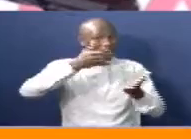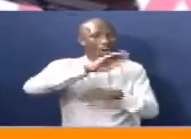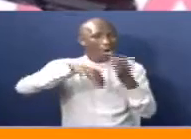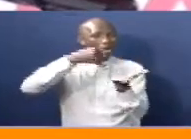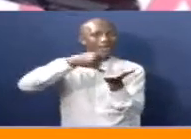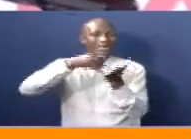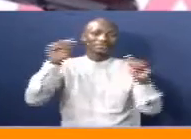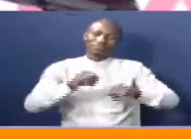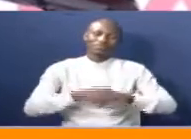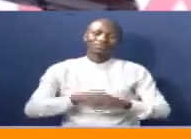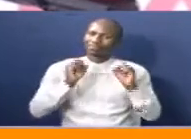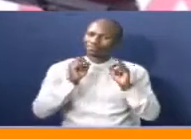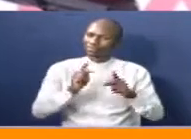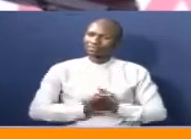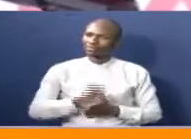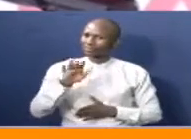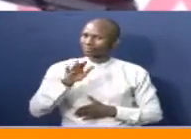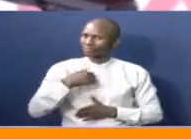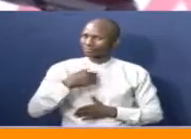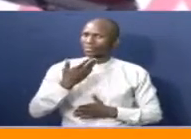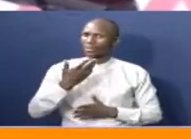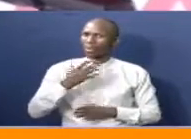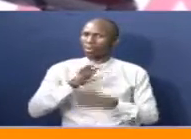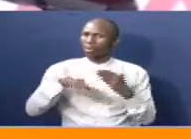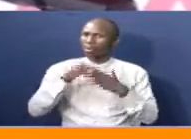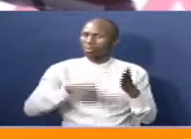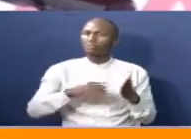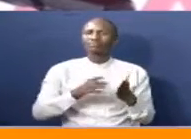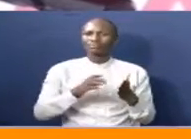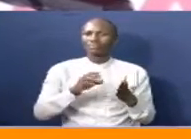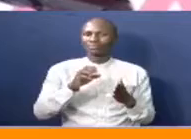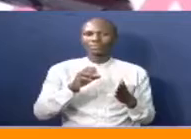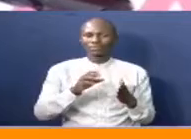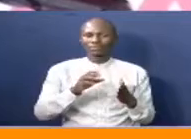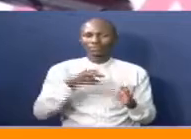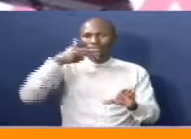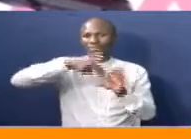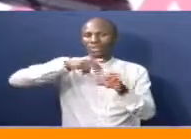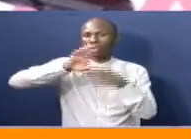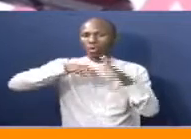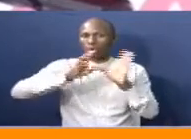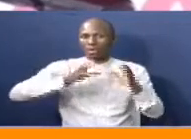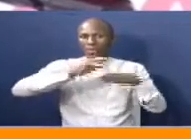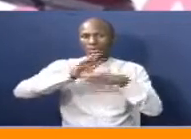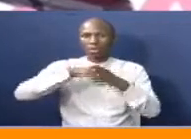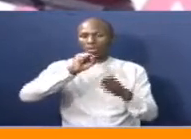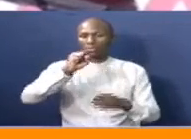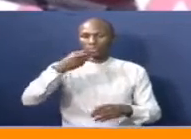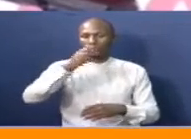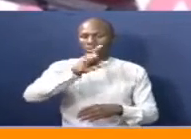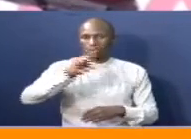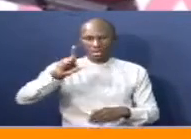motorists, yeah? Okay. It will be running on all our fuel stations and all our fuels. Shell